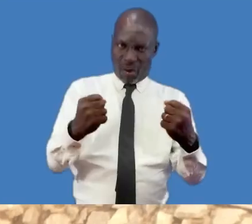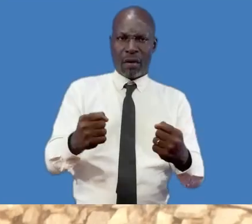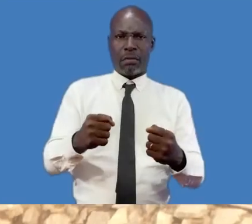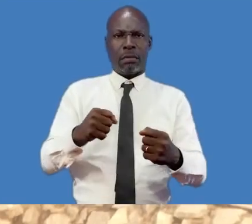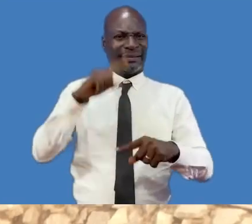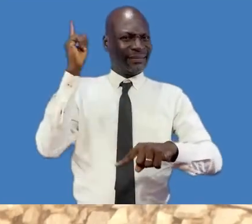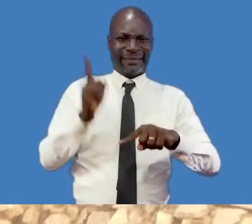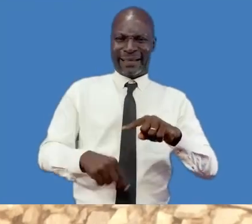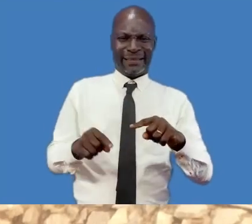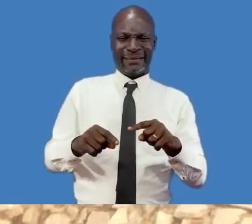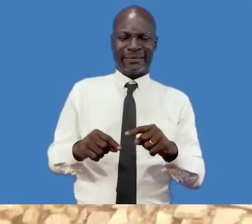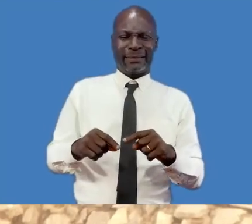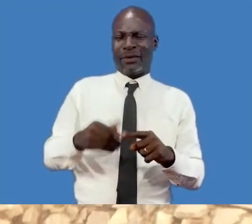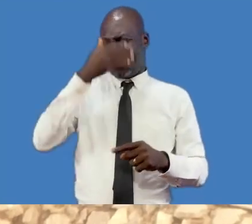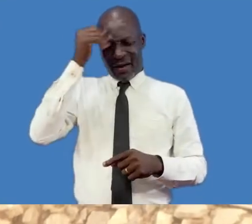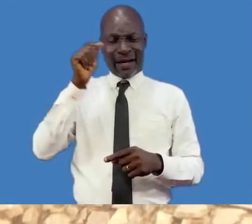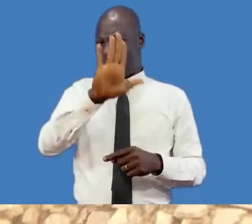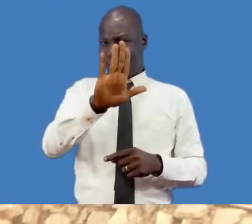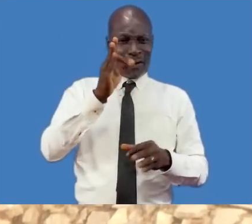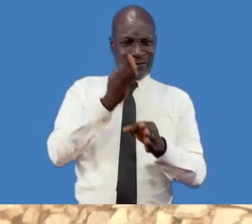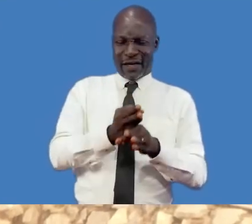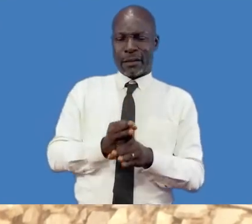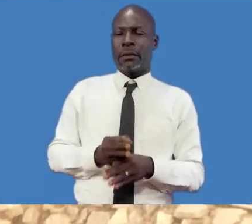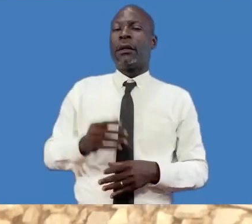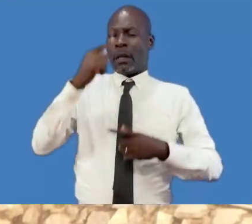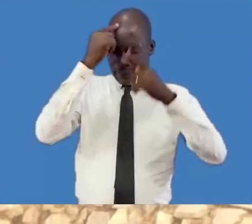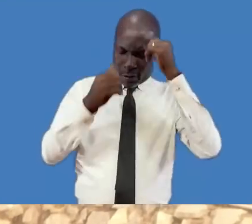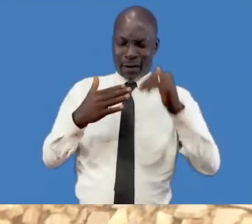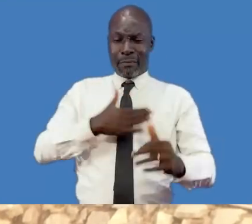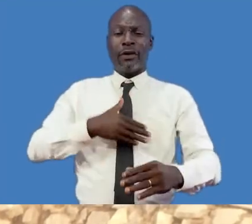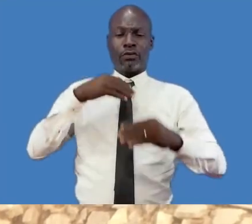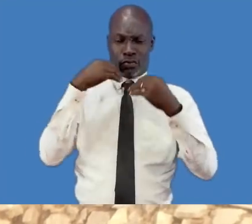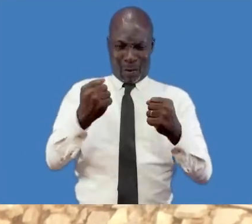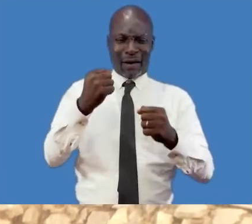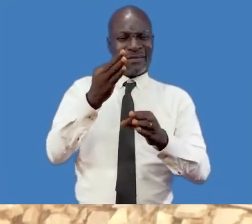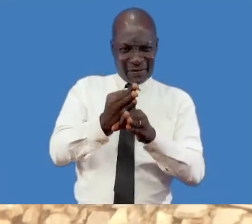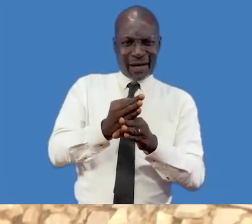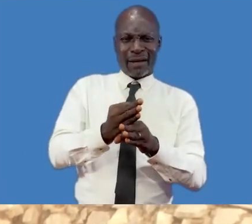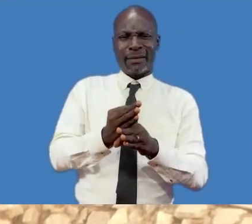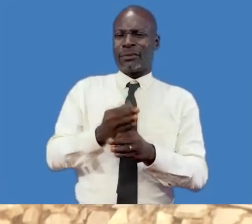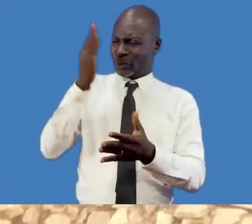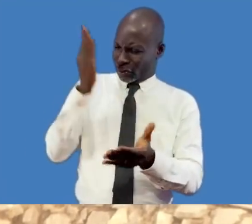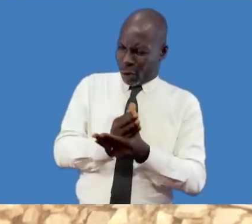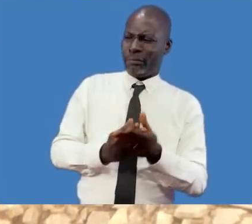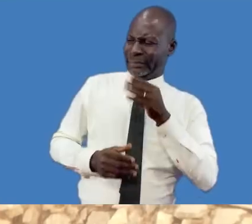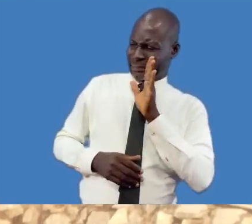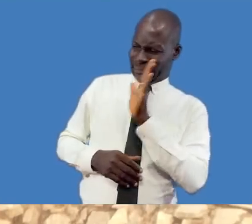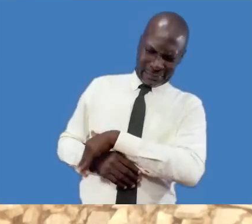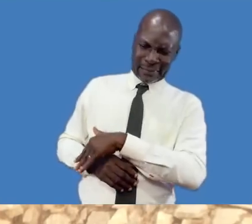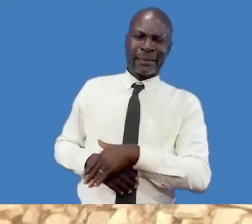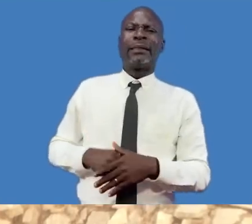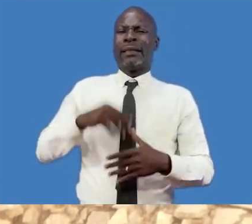no. Ujidie enti ana wompesa wuye bibie oda papa a wutie me sane amane